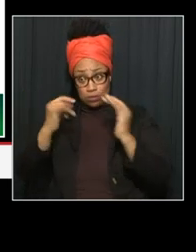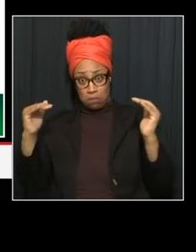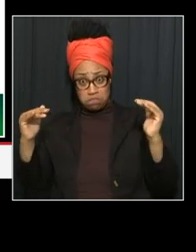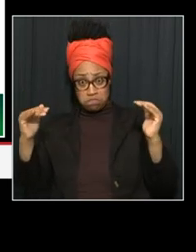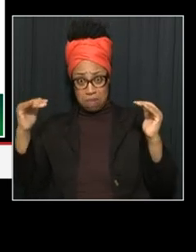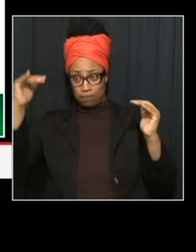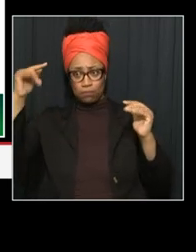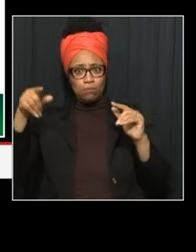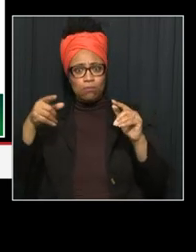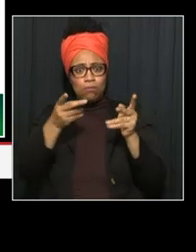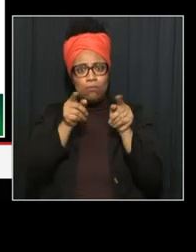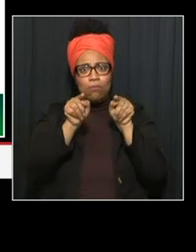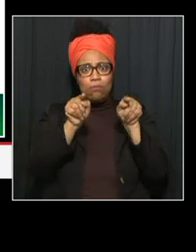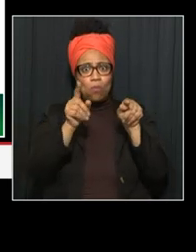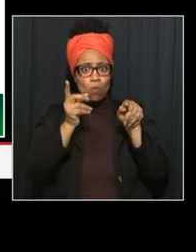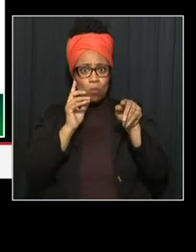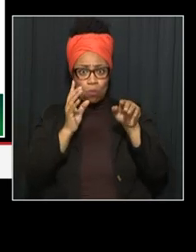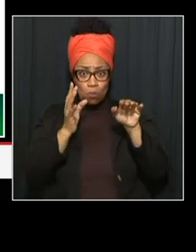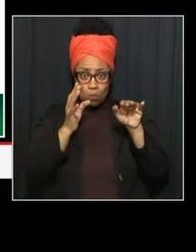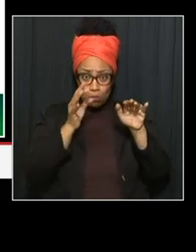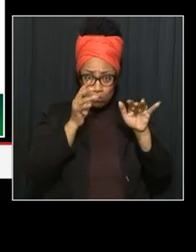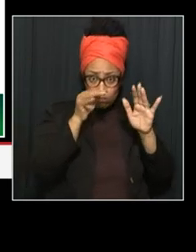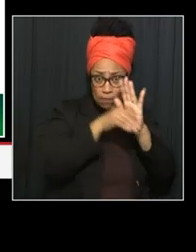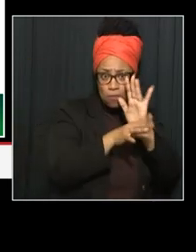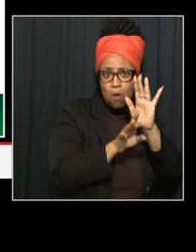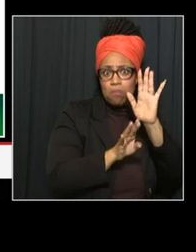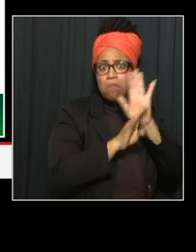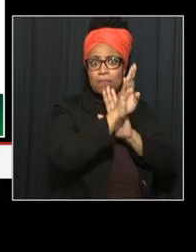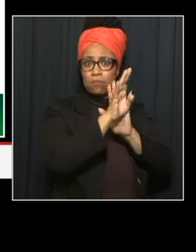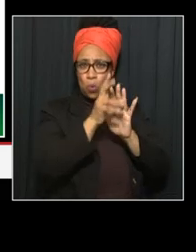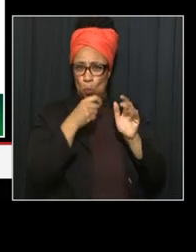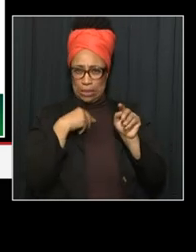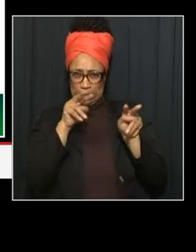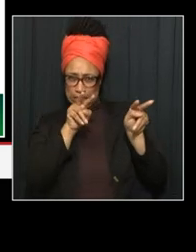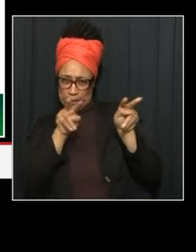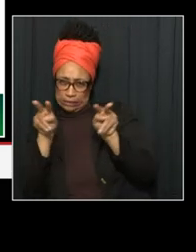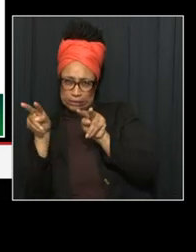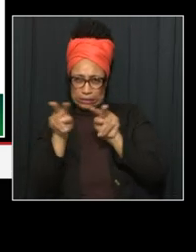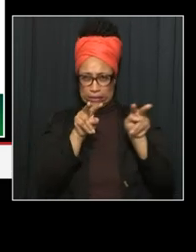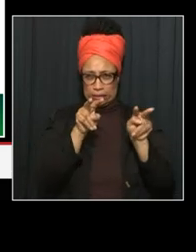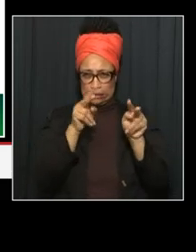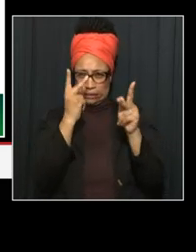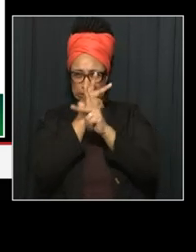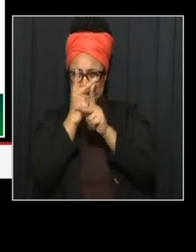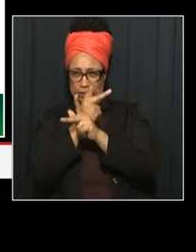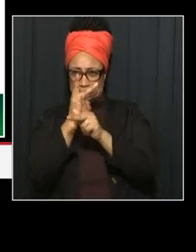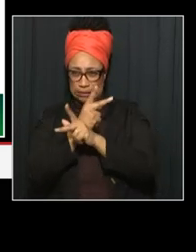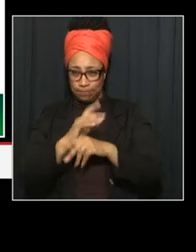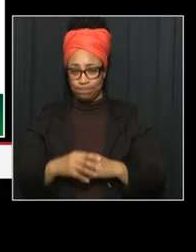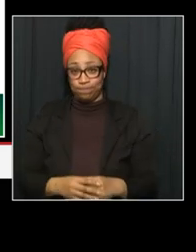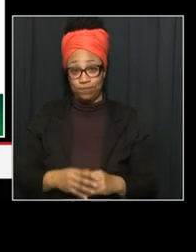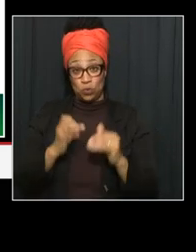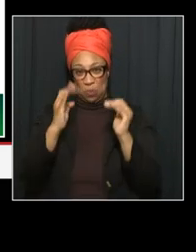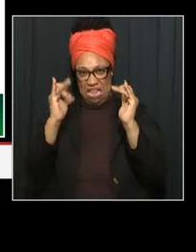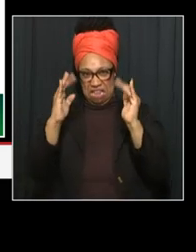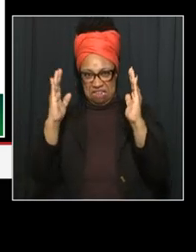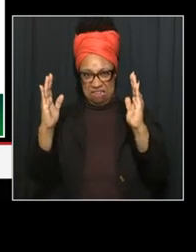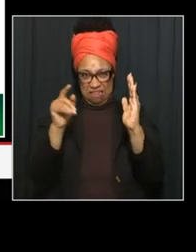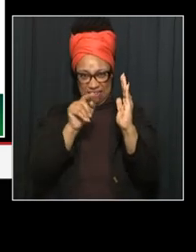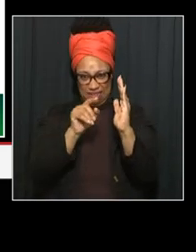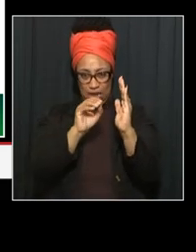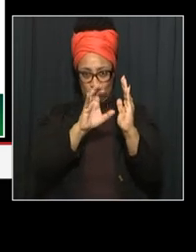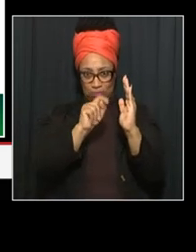months. As part of that preparation from October to December, to look at inflation, we then shift